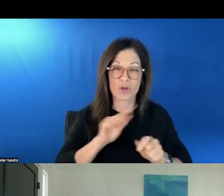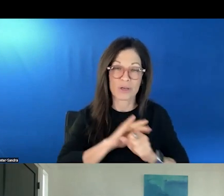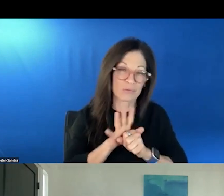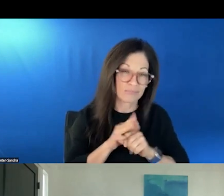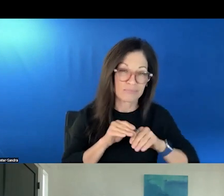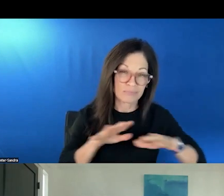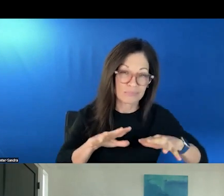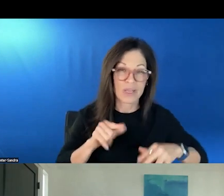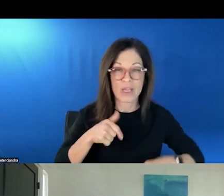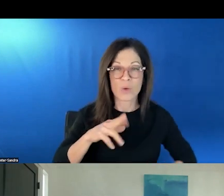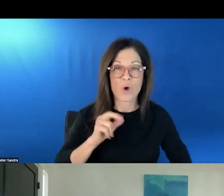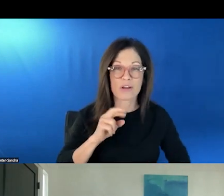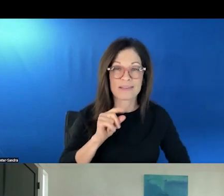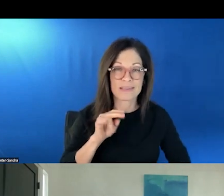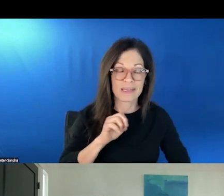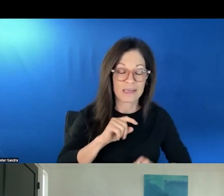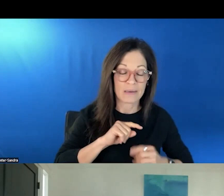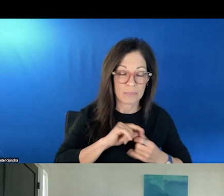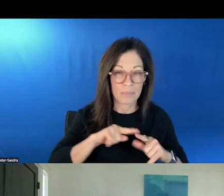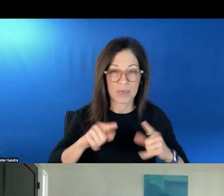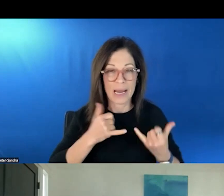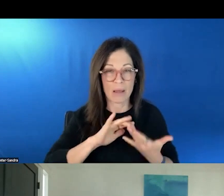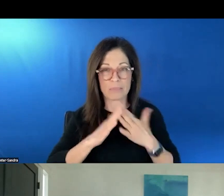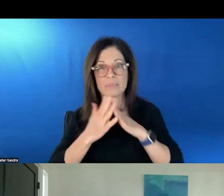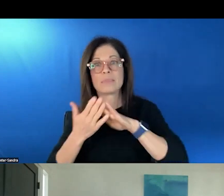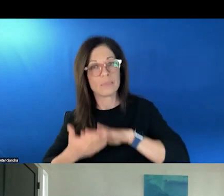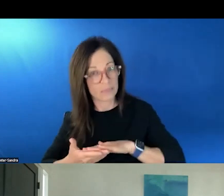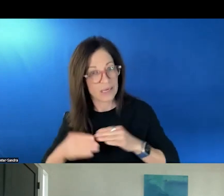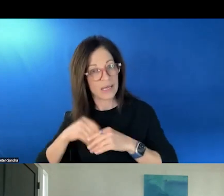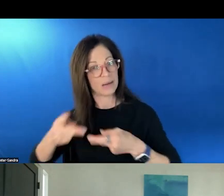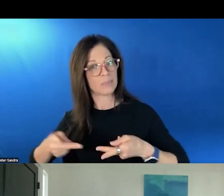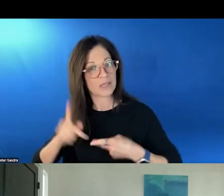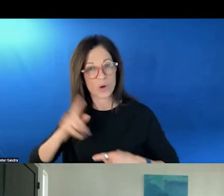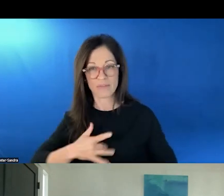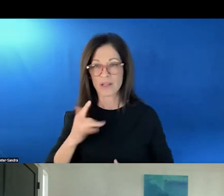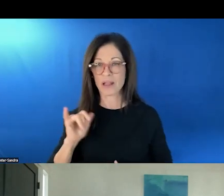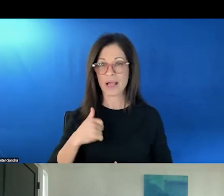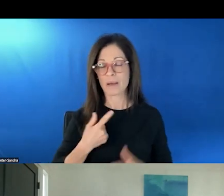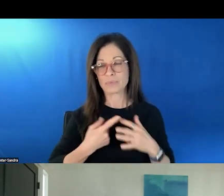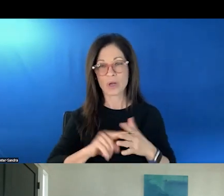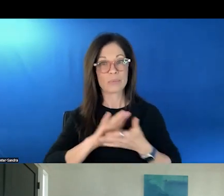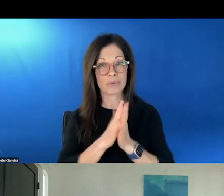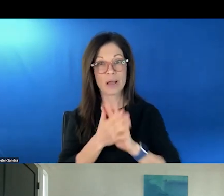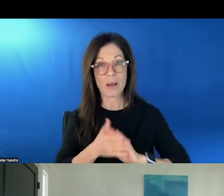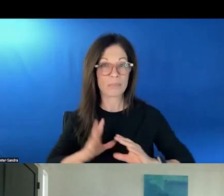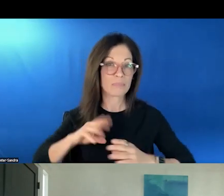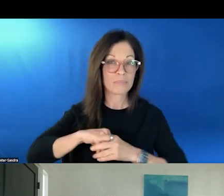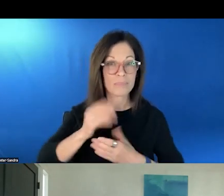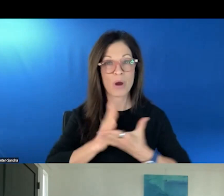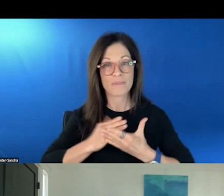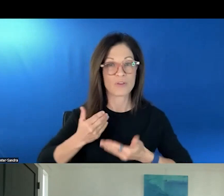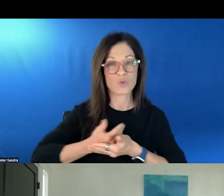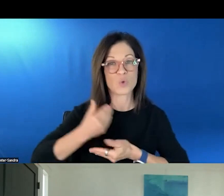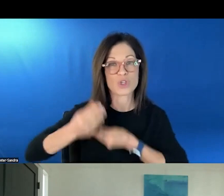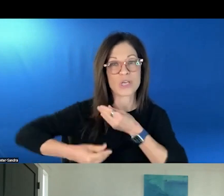now coming out of that into a place where I feel like I am starting to become a part of this new generation of